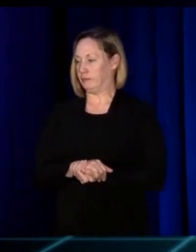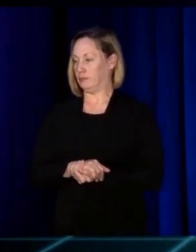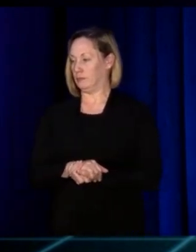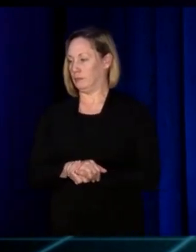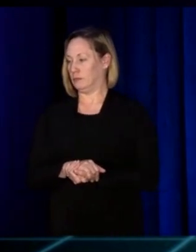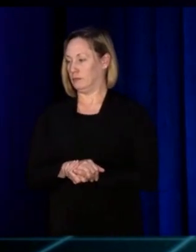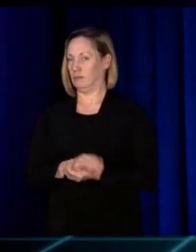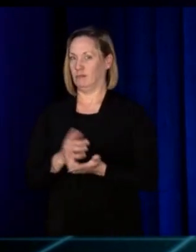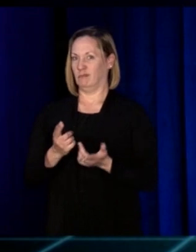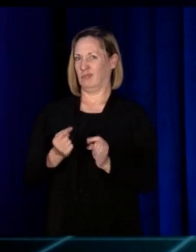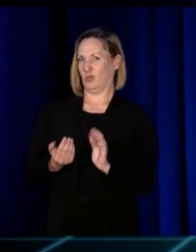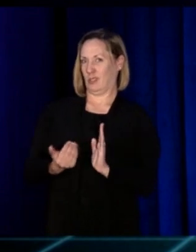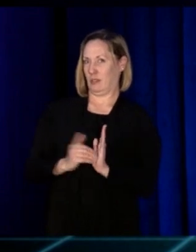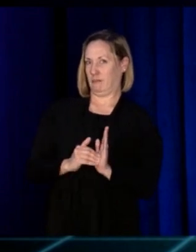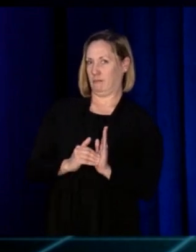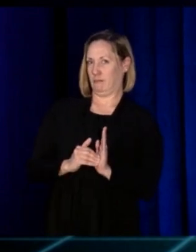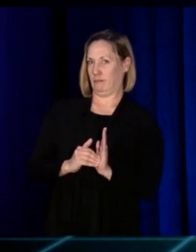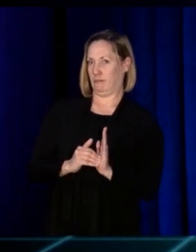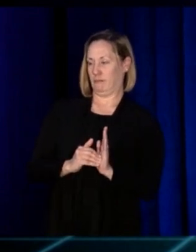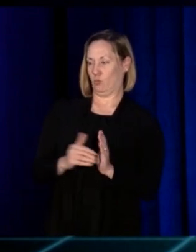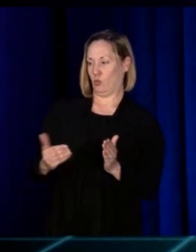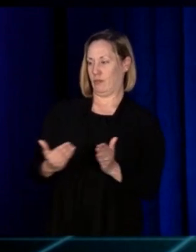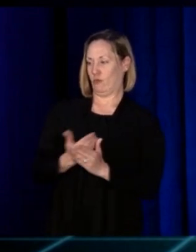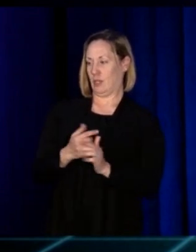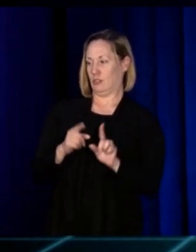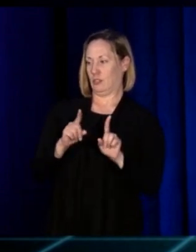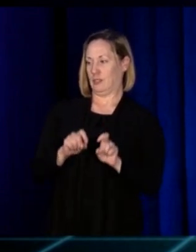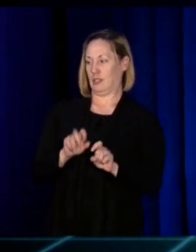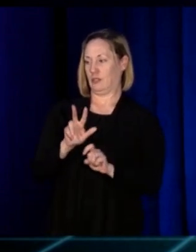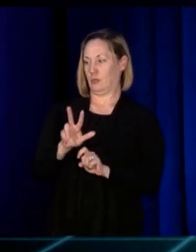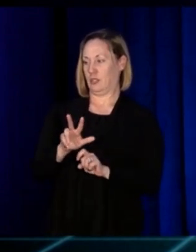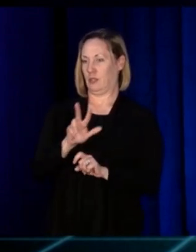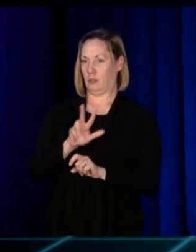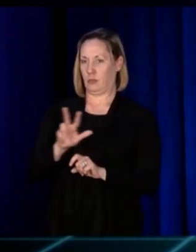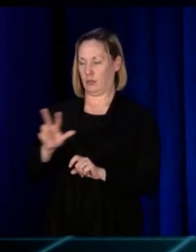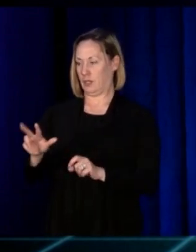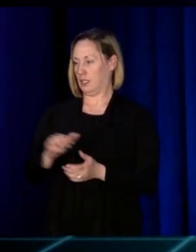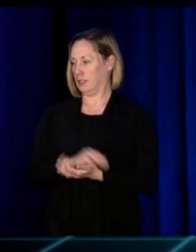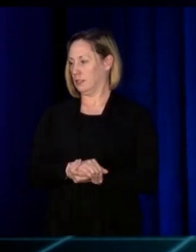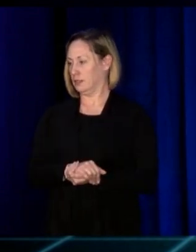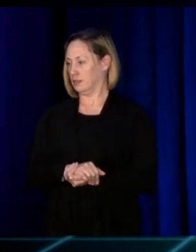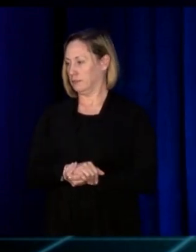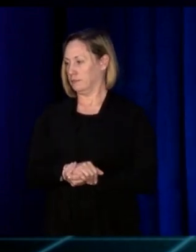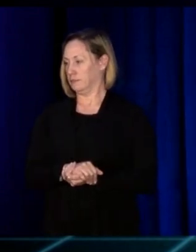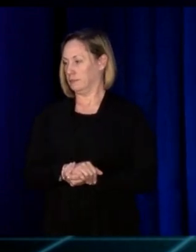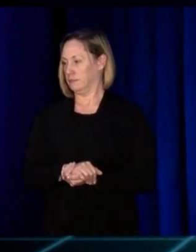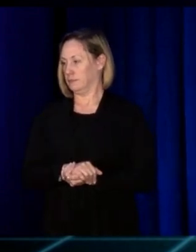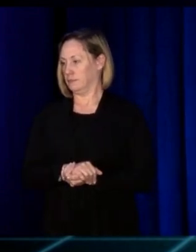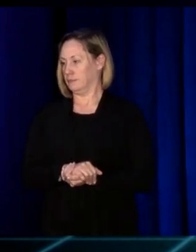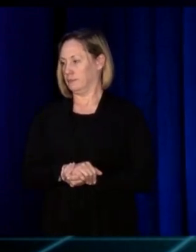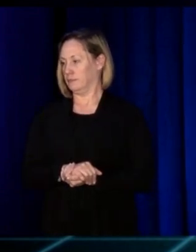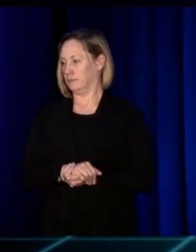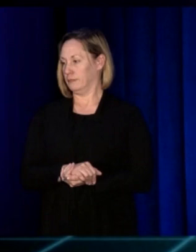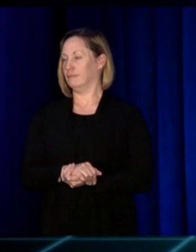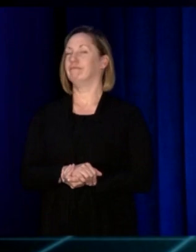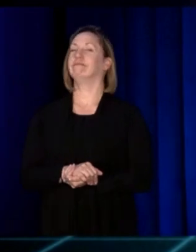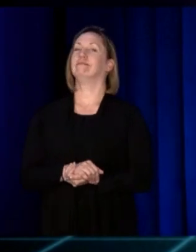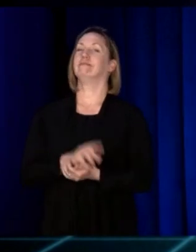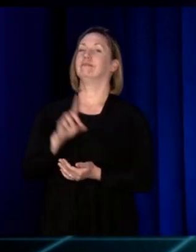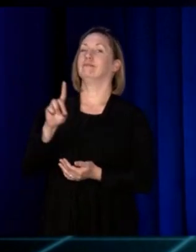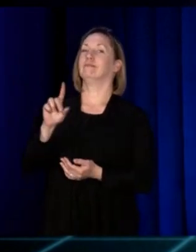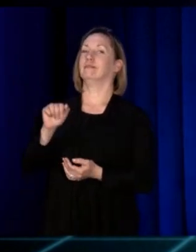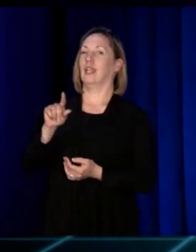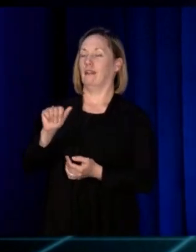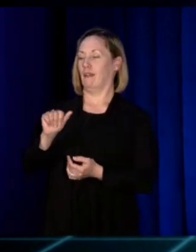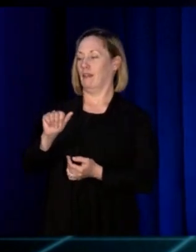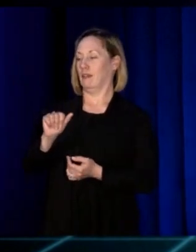Let's try that again. Refresh, test 3, 333. Oh, data